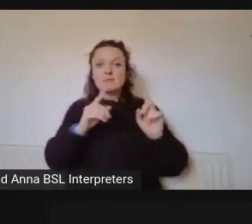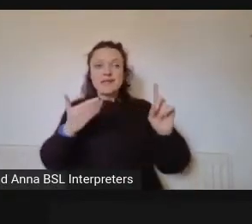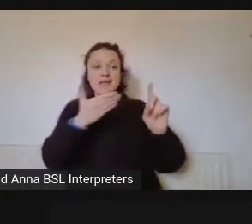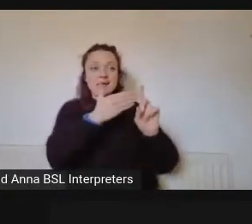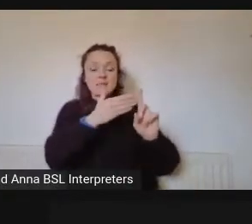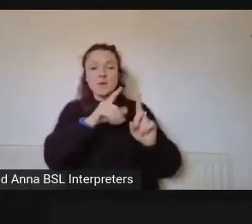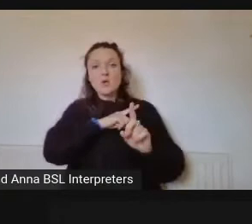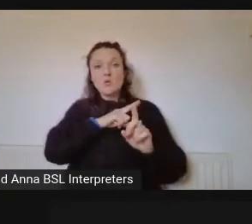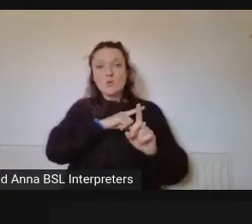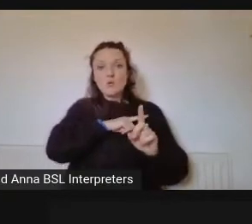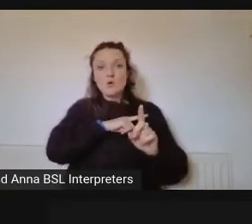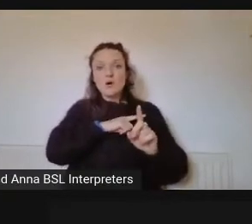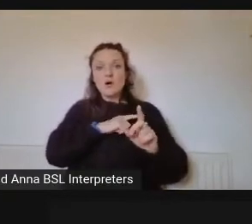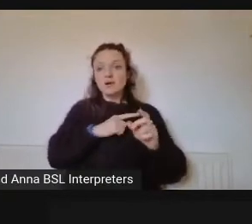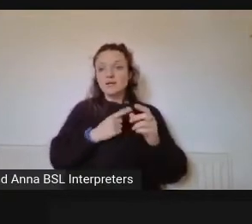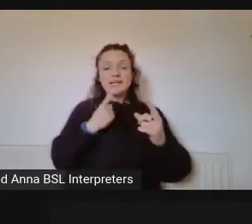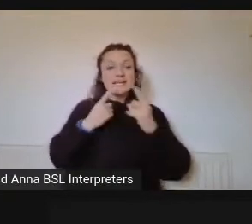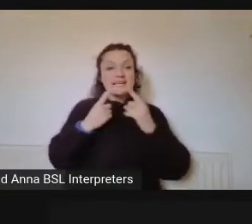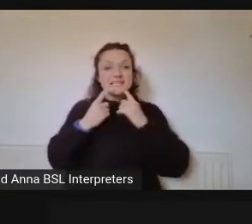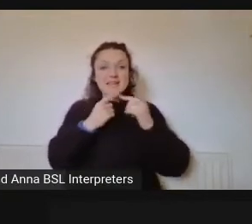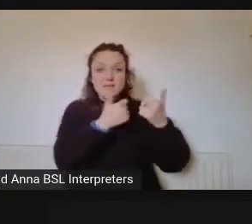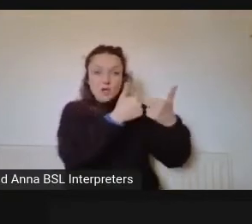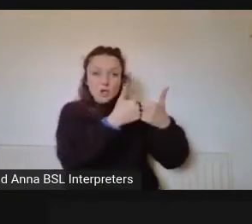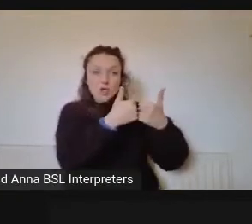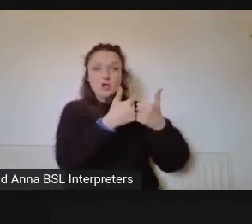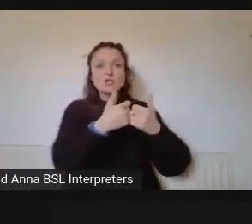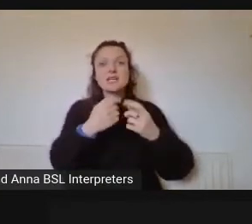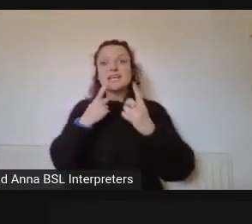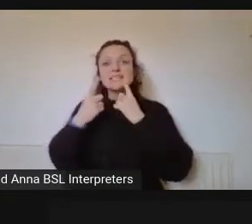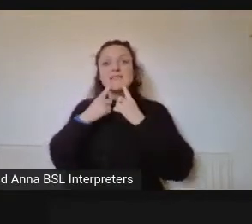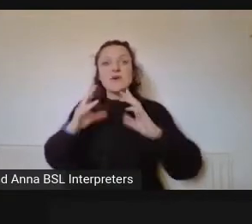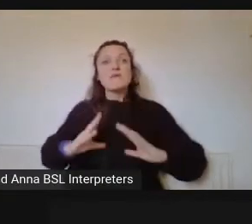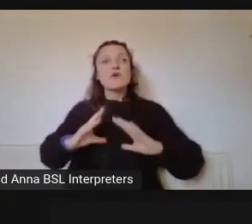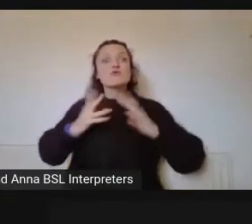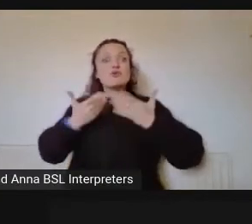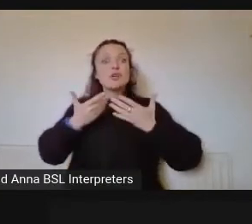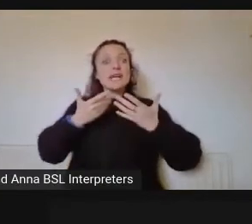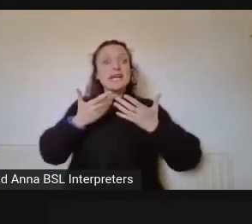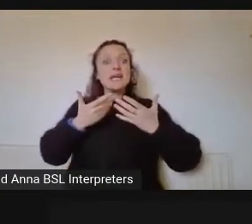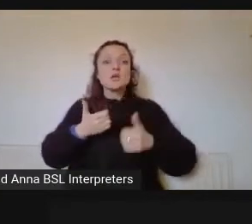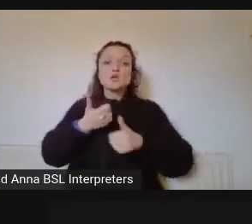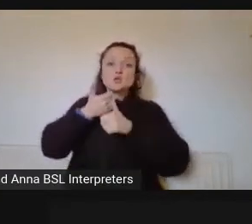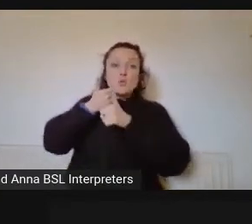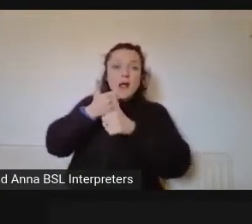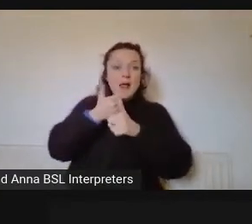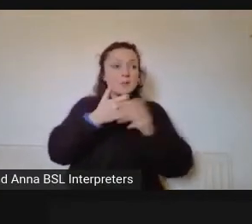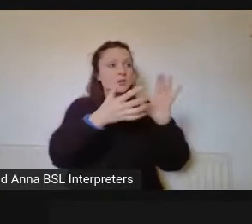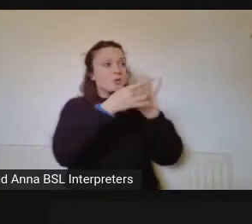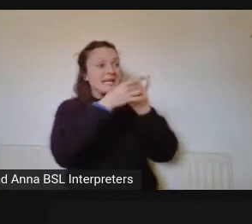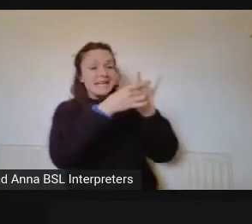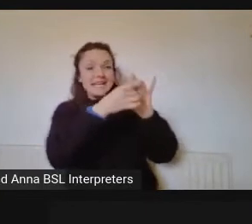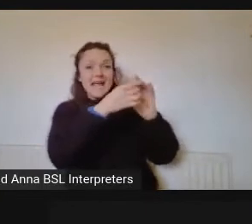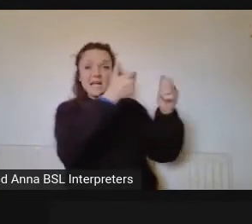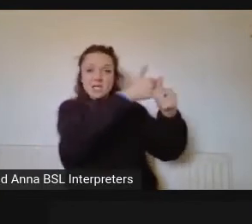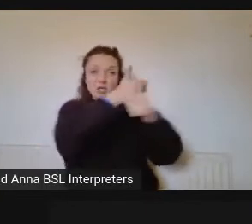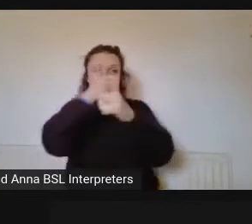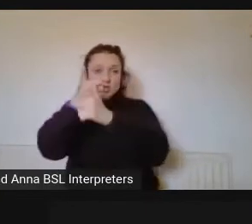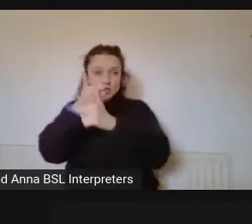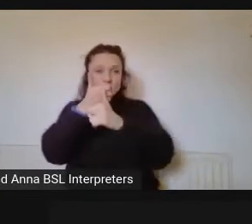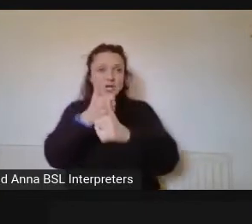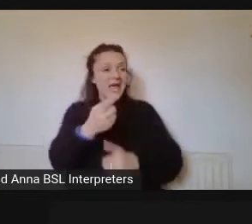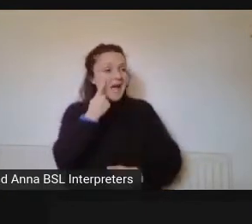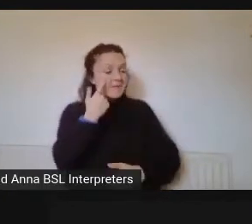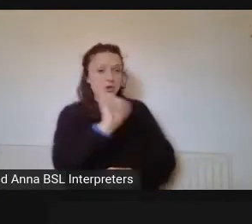discursive logic and narrative of data for good and data philanthropy to sort of, you know, engage the corporates in a sense to look at their